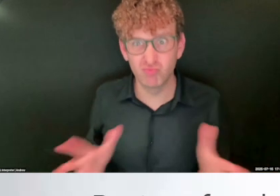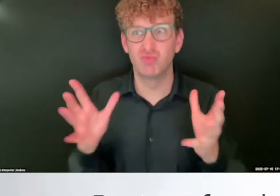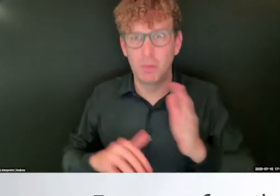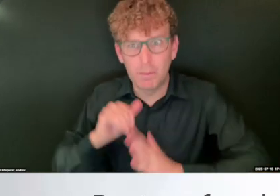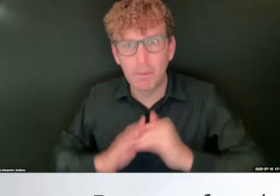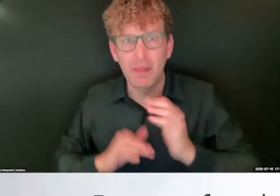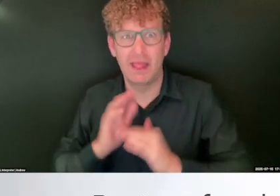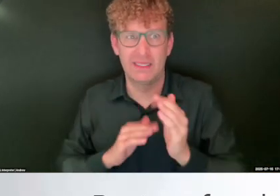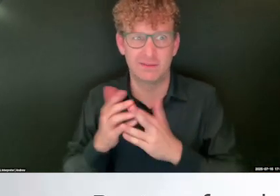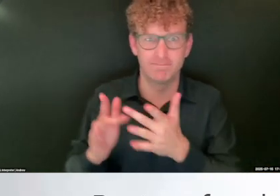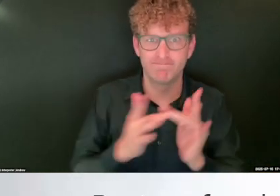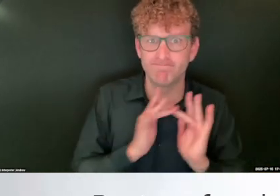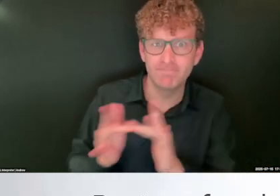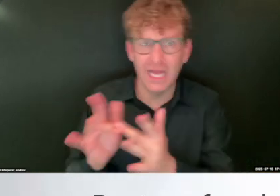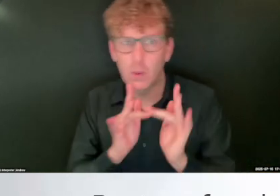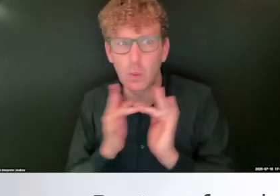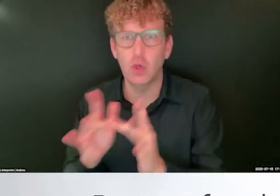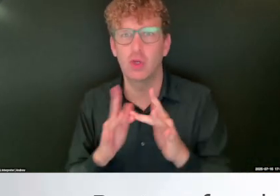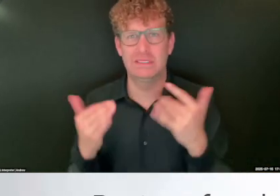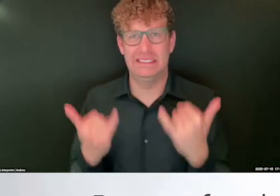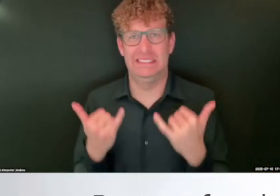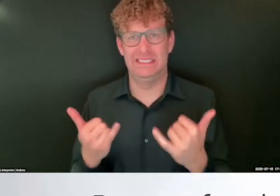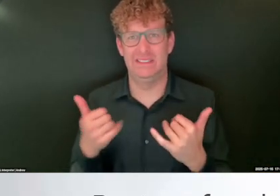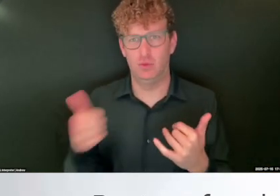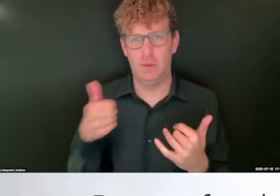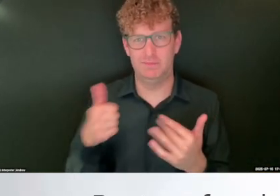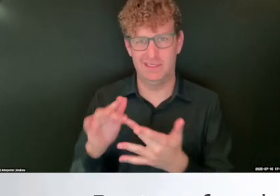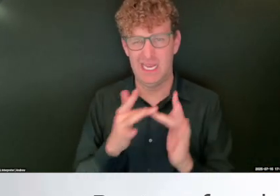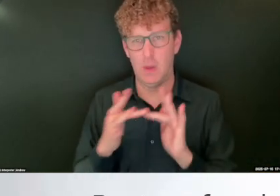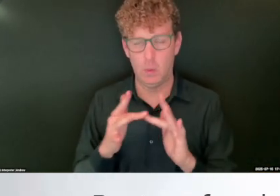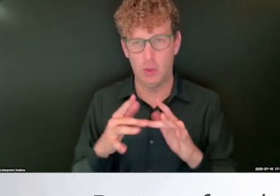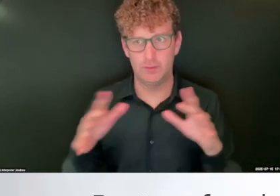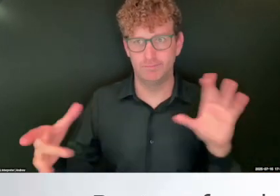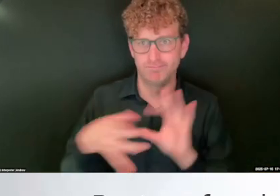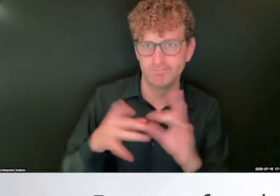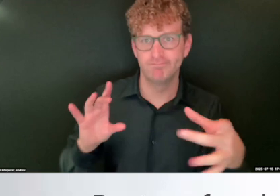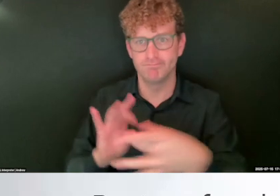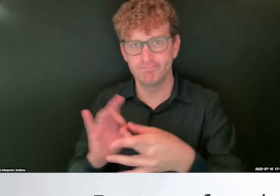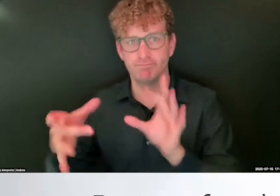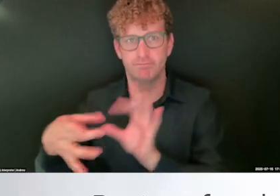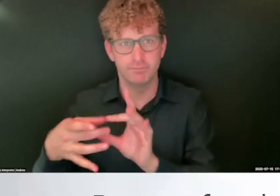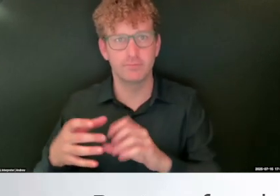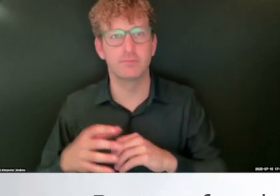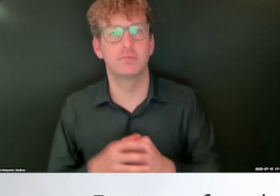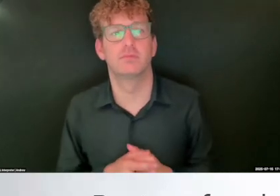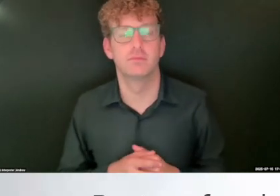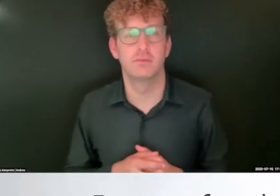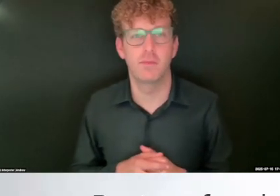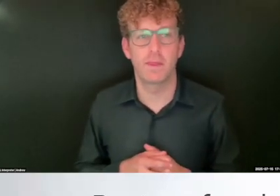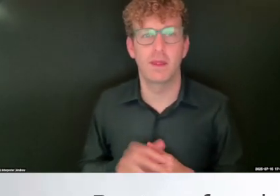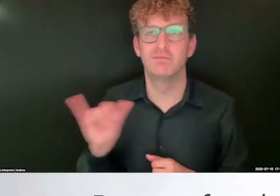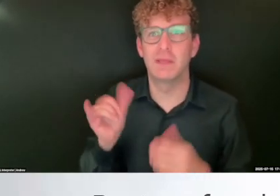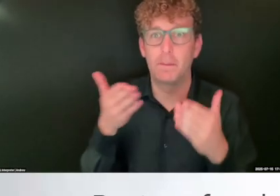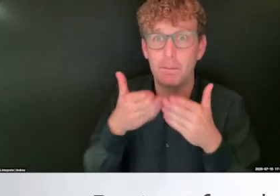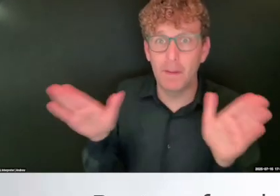STEP funds a variety of clean transportation and supporting projects, such as public transit and shared mobility services,